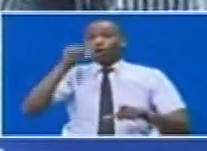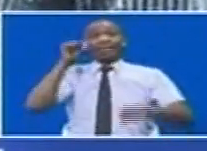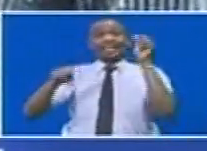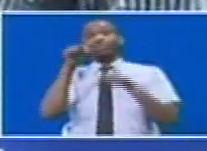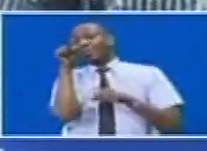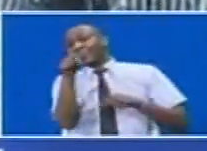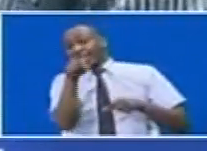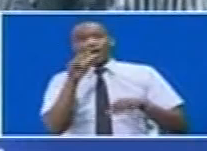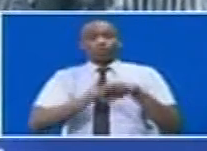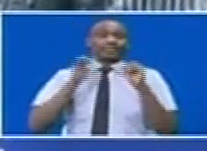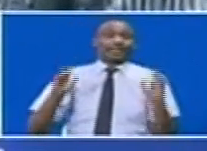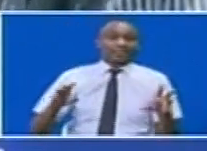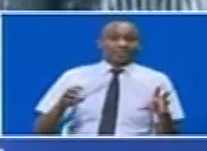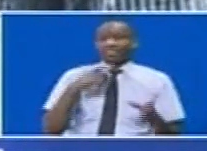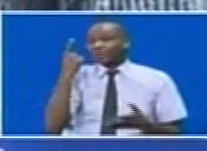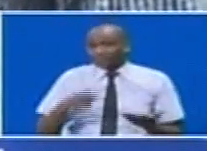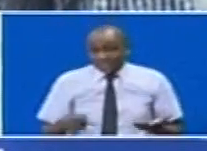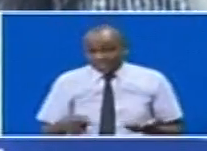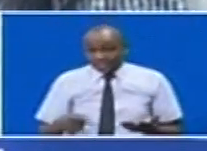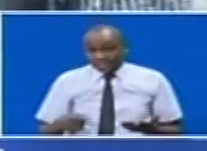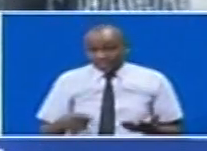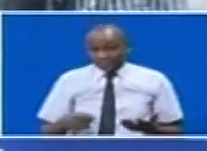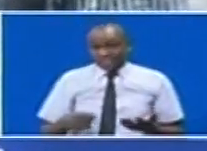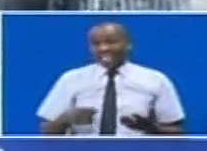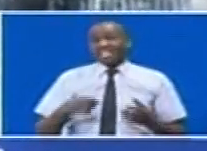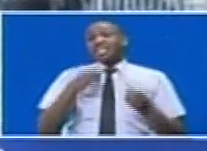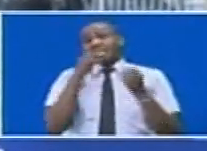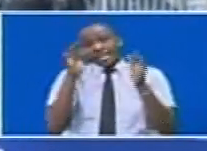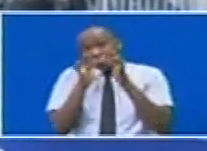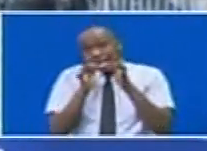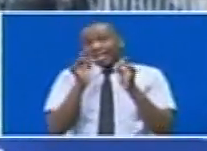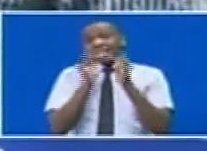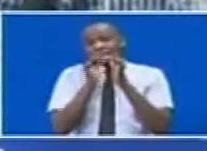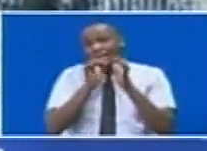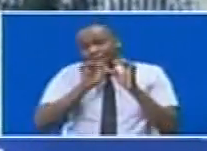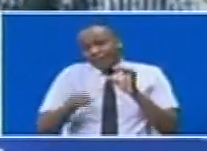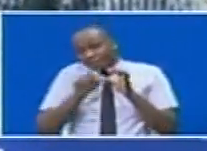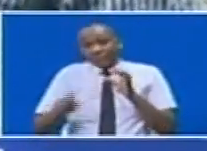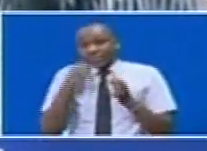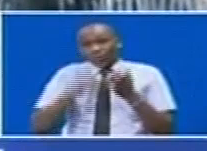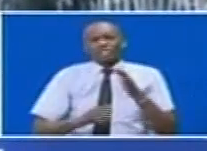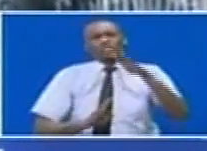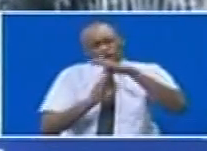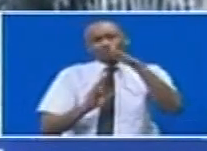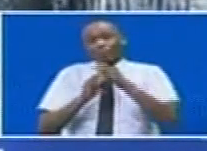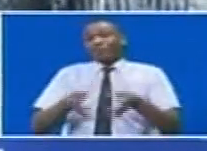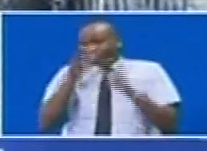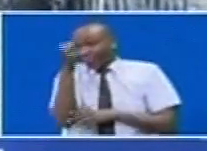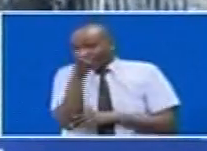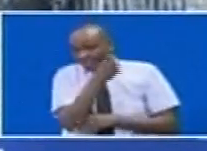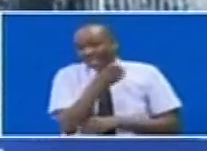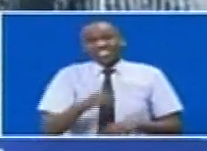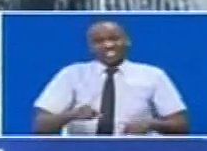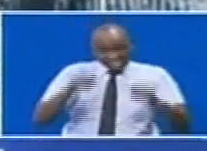was held. As you rightly said, there was a leakage of emails indicating that the top party officials, especially the